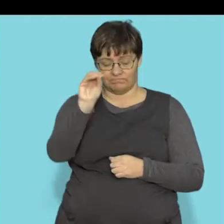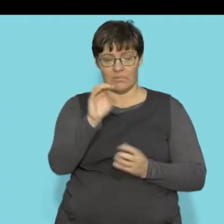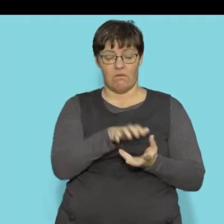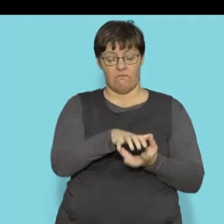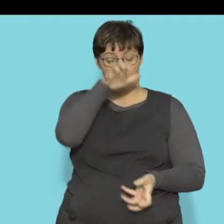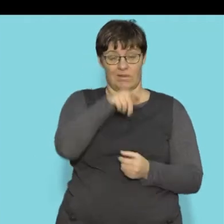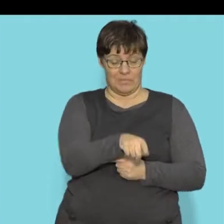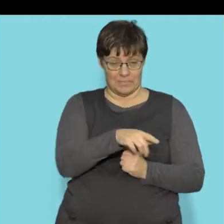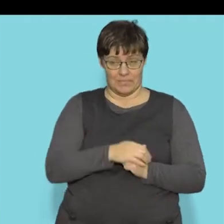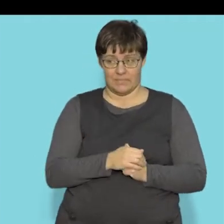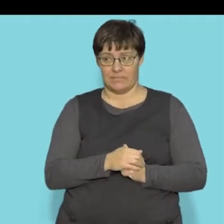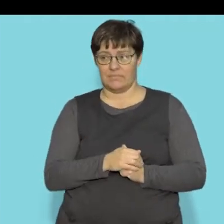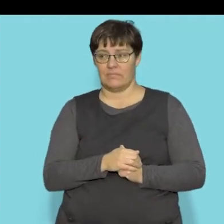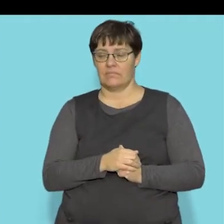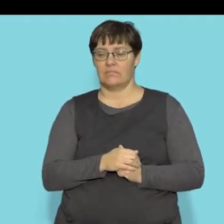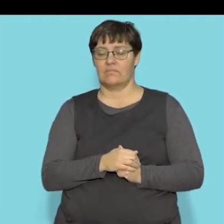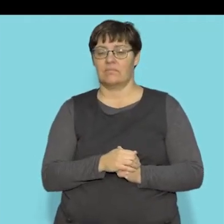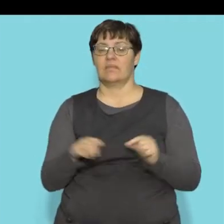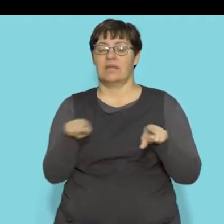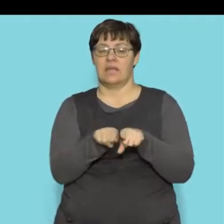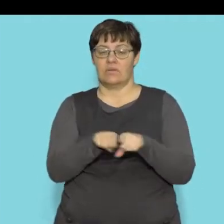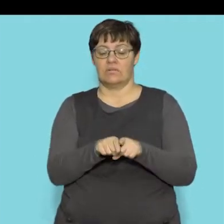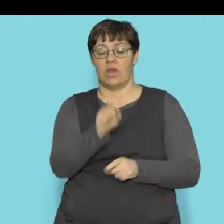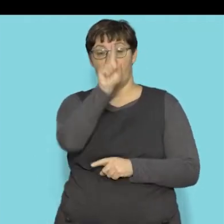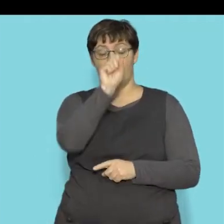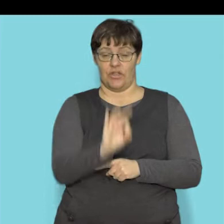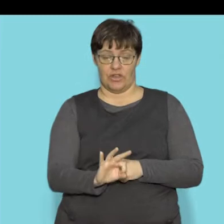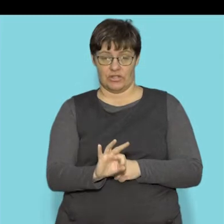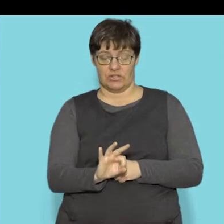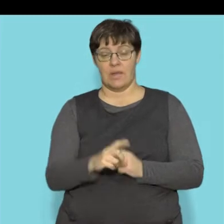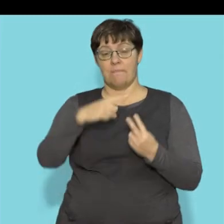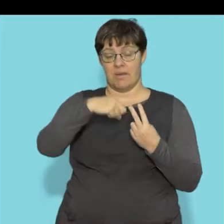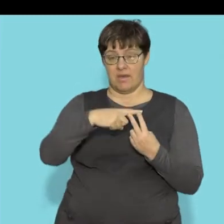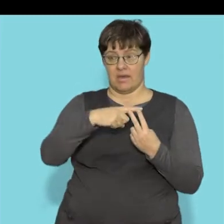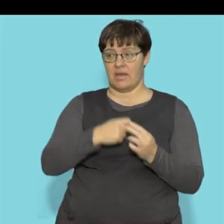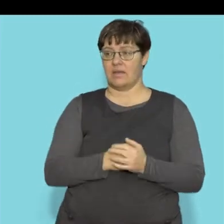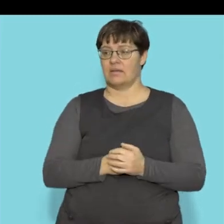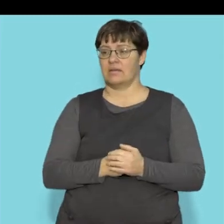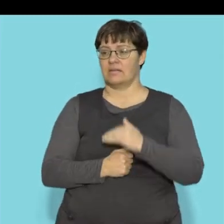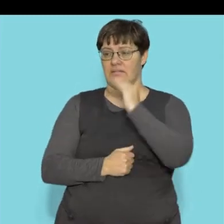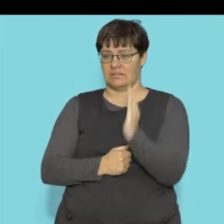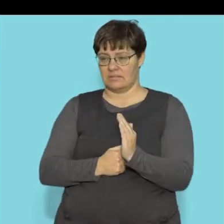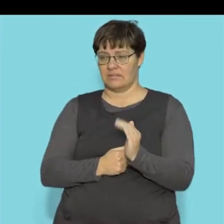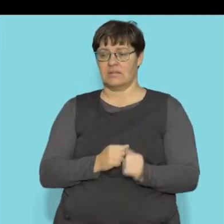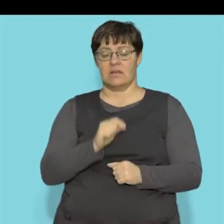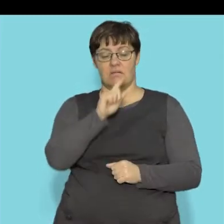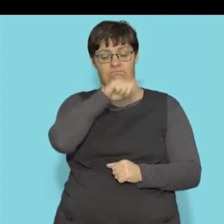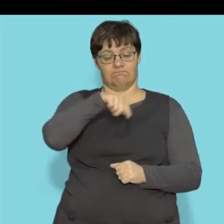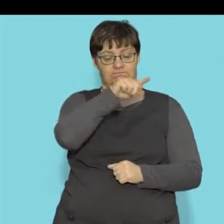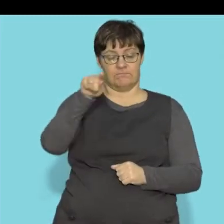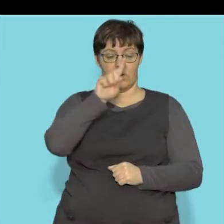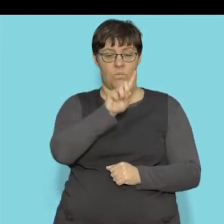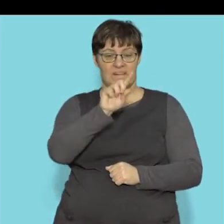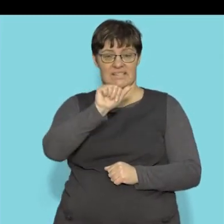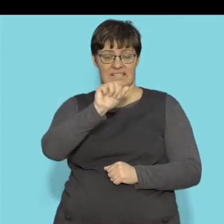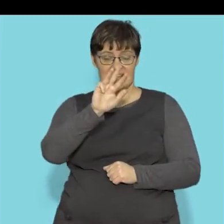So the volume will be equal to 1/3 pi times my radius, which I've